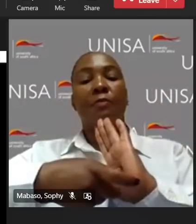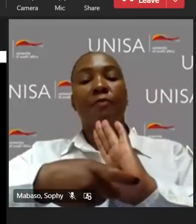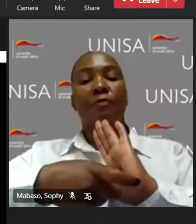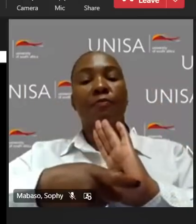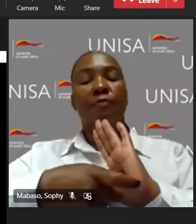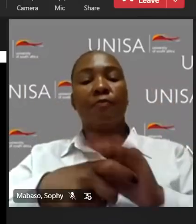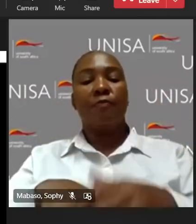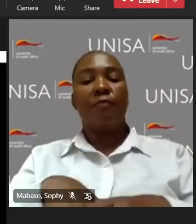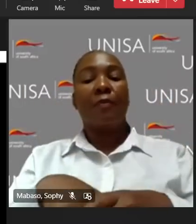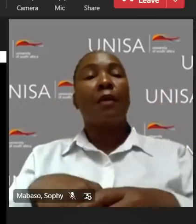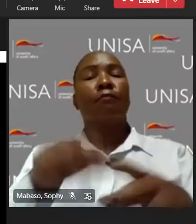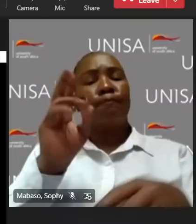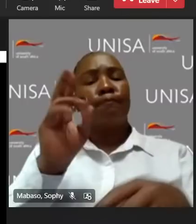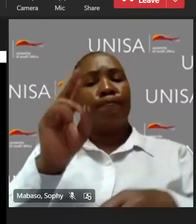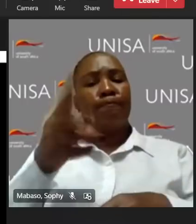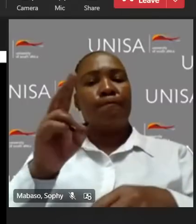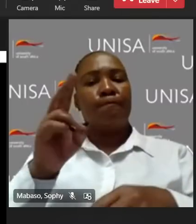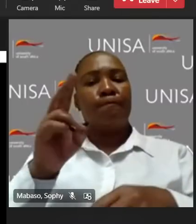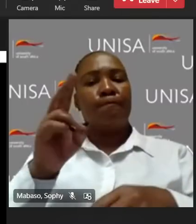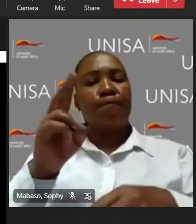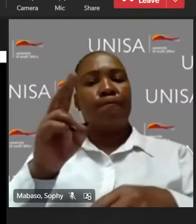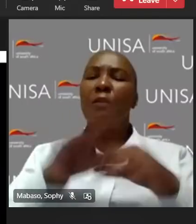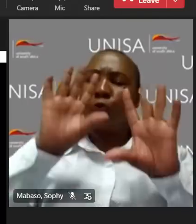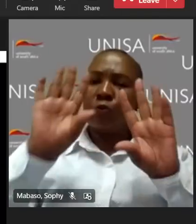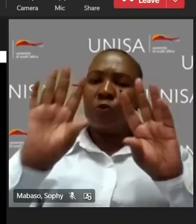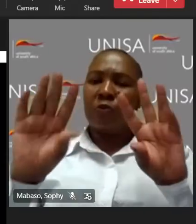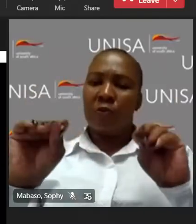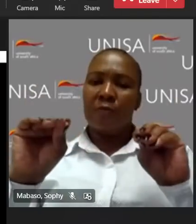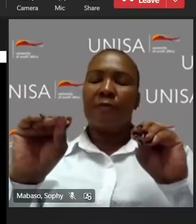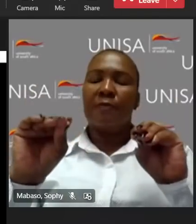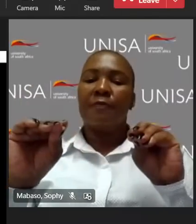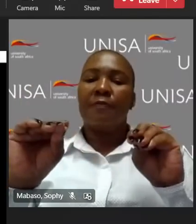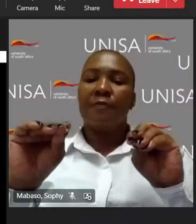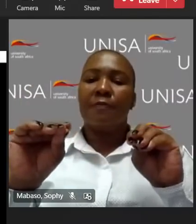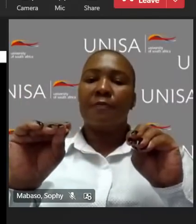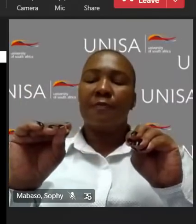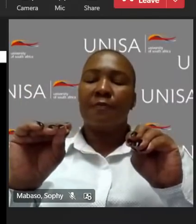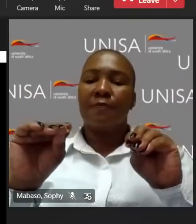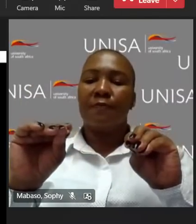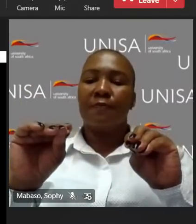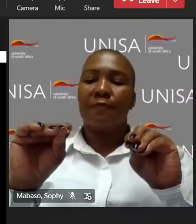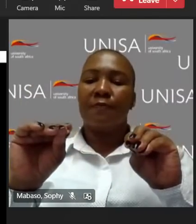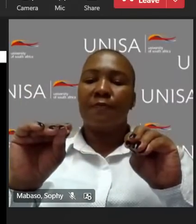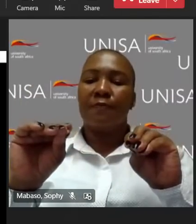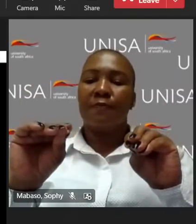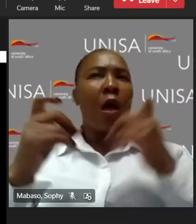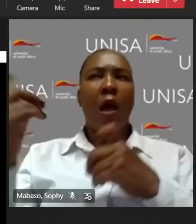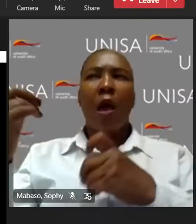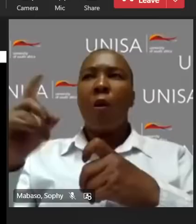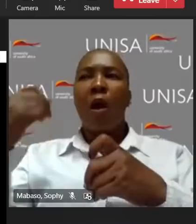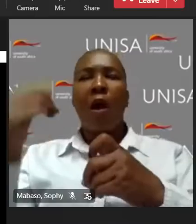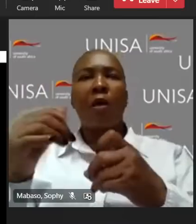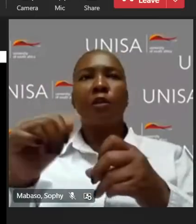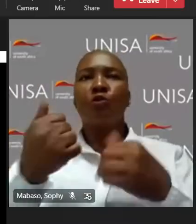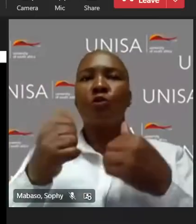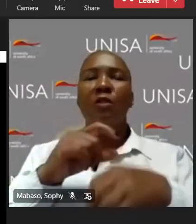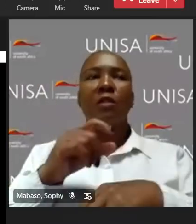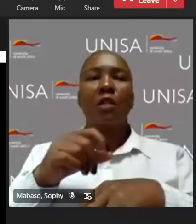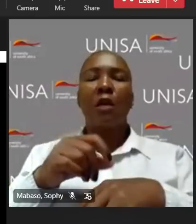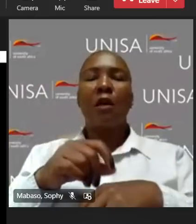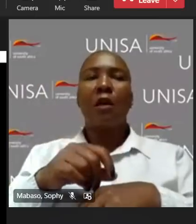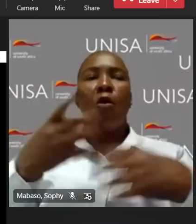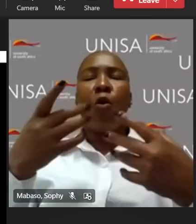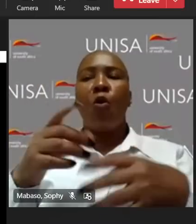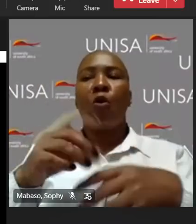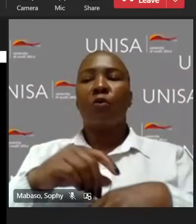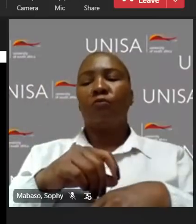And again, please let us refrain from calling our fellow students as the wheelchair user or